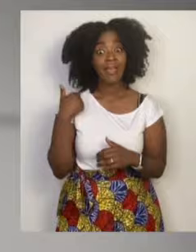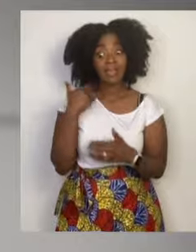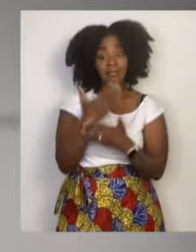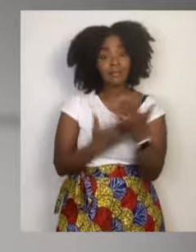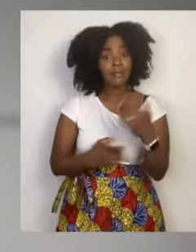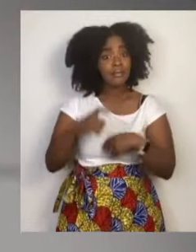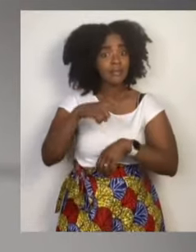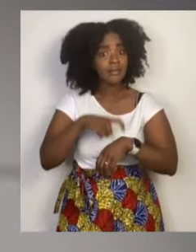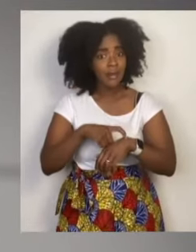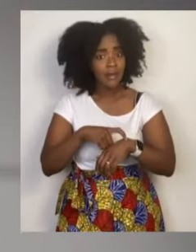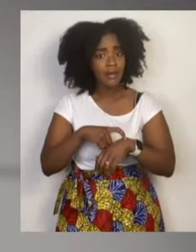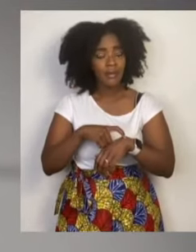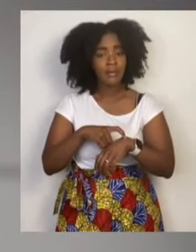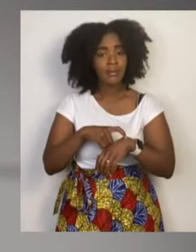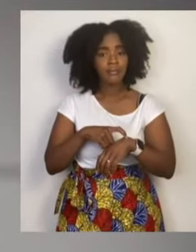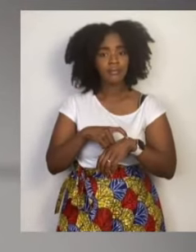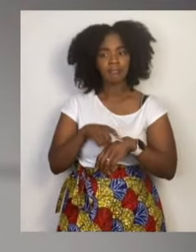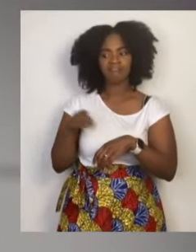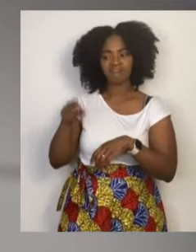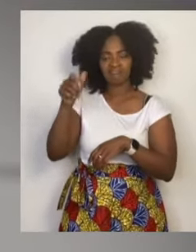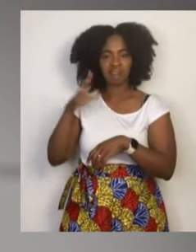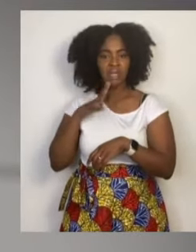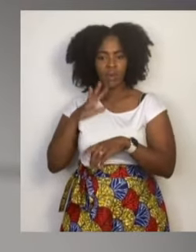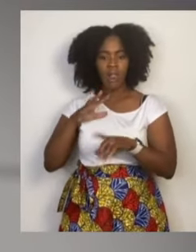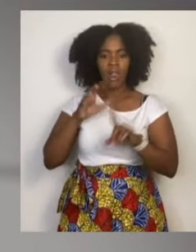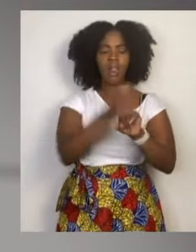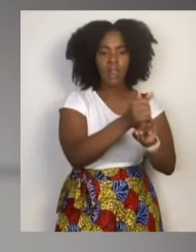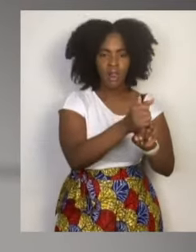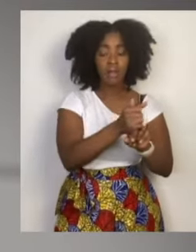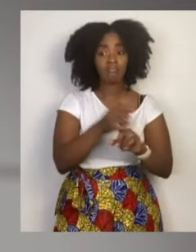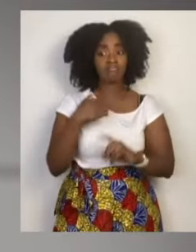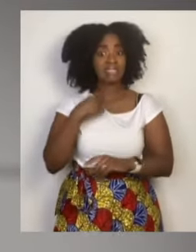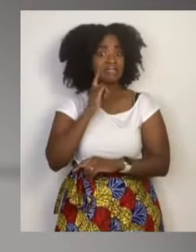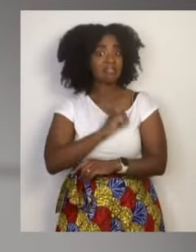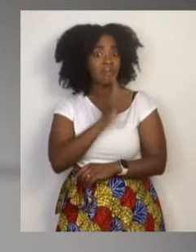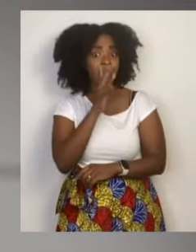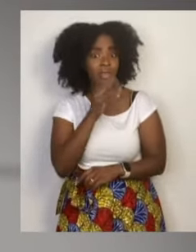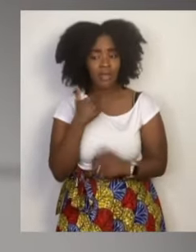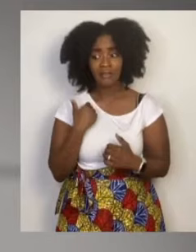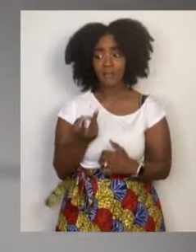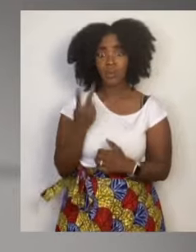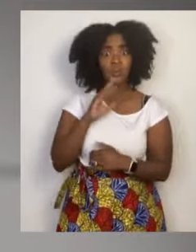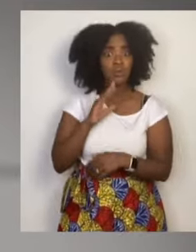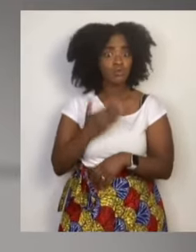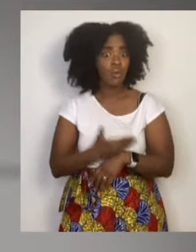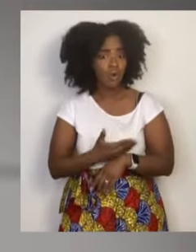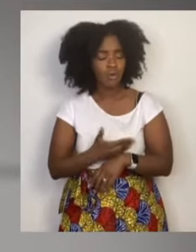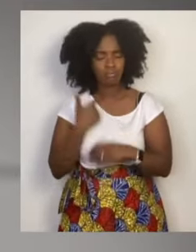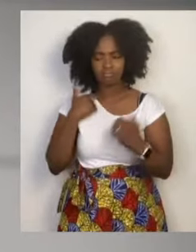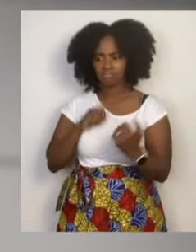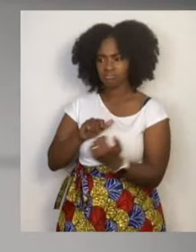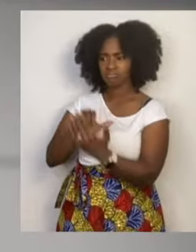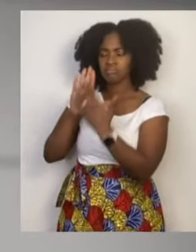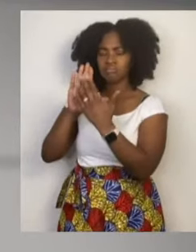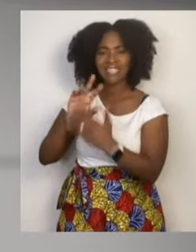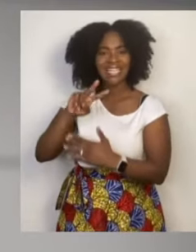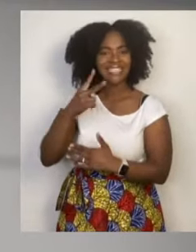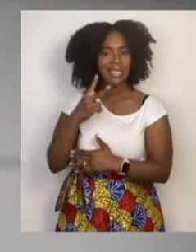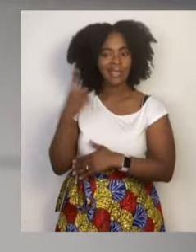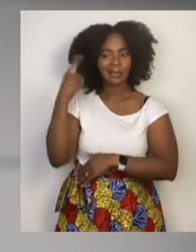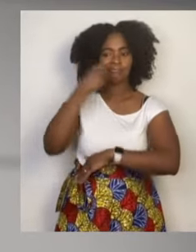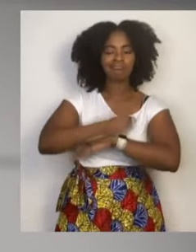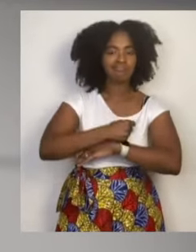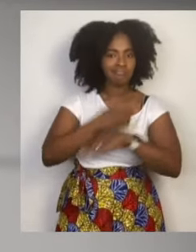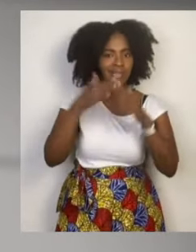His hands on me. I was a single mother with two daughters and facing a second foreclosure. It's probably the